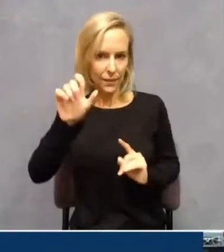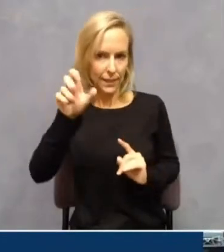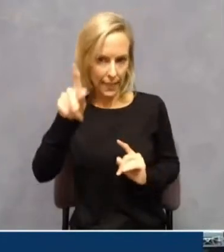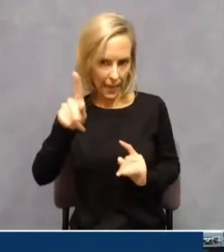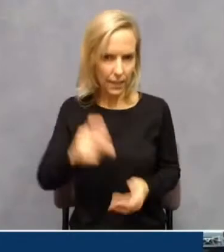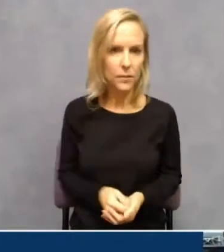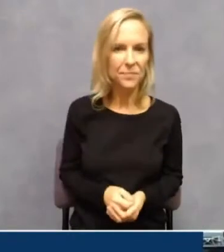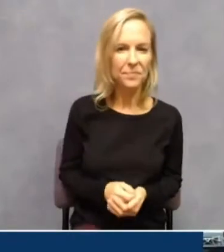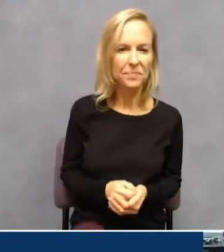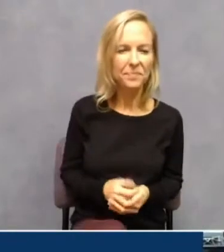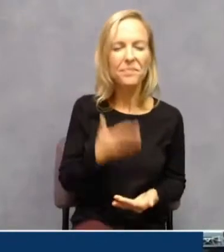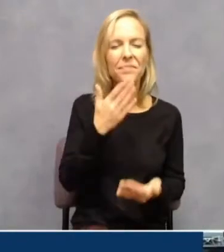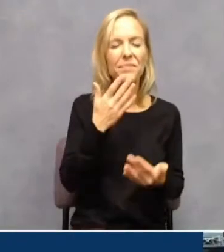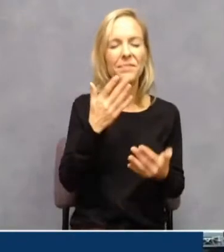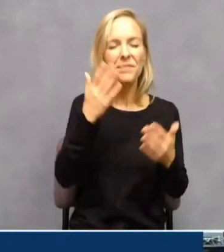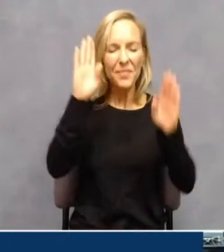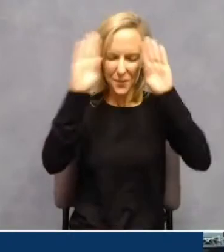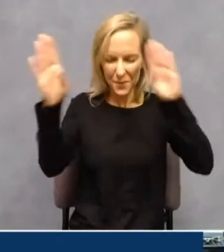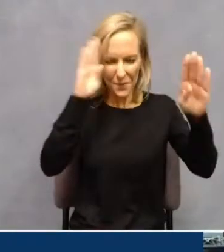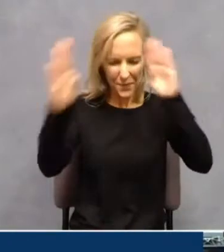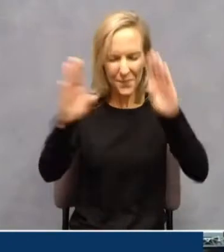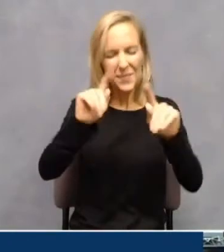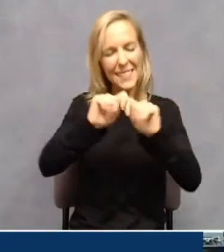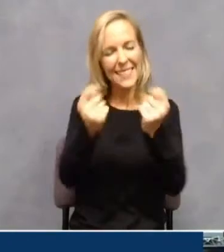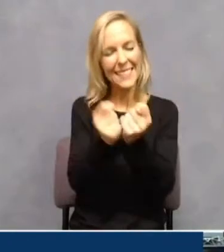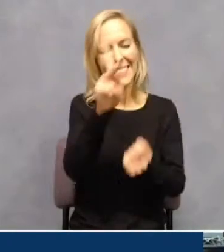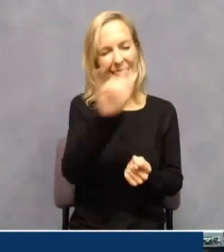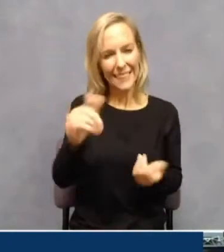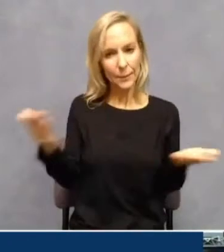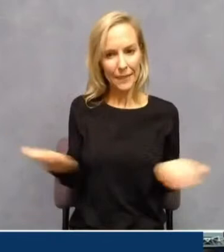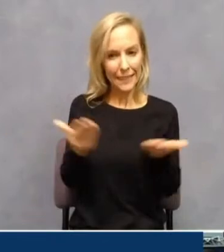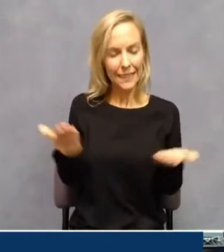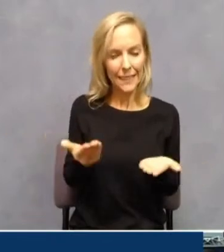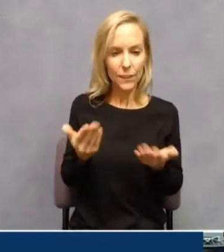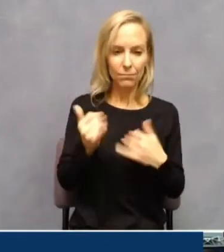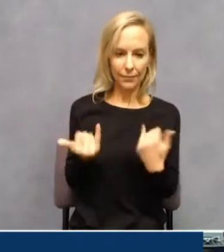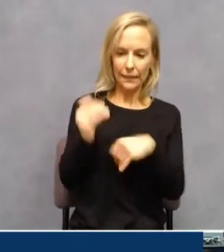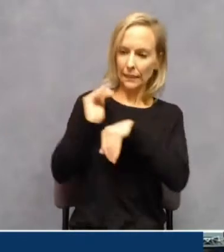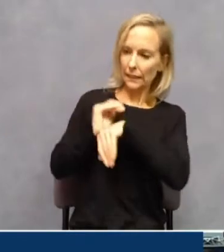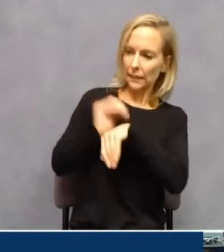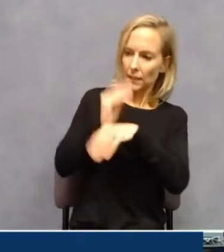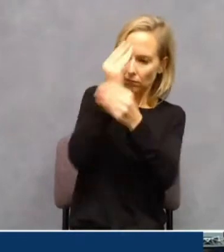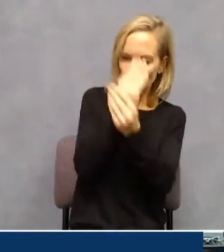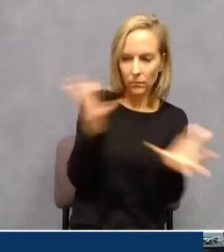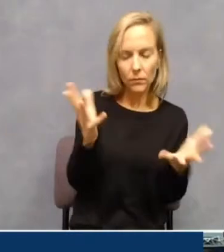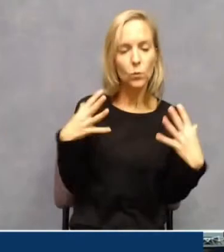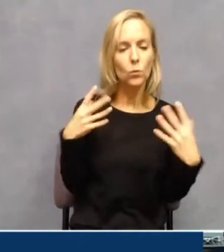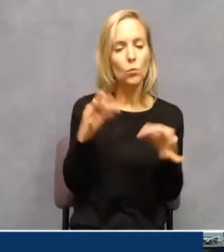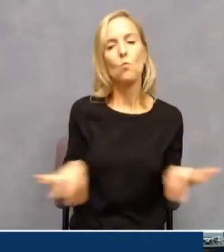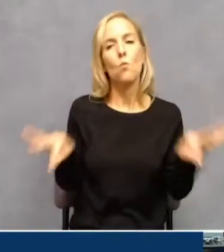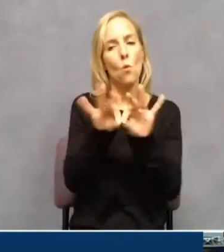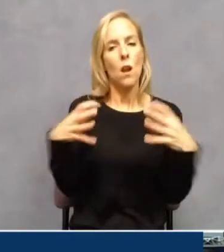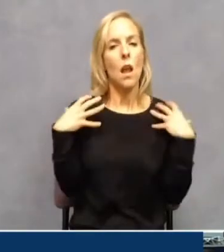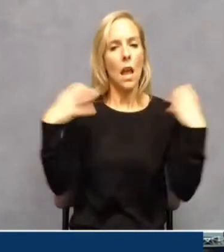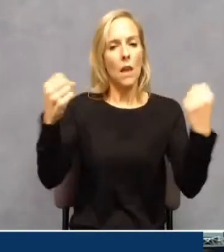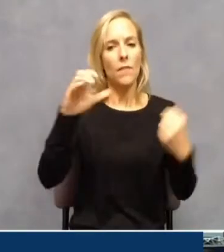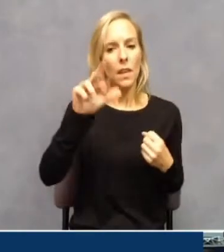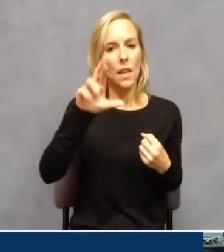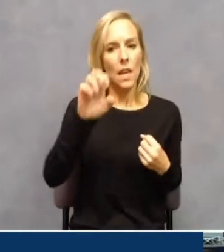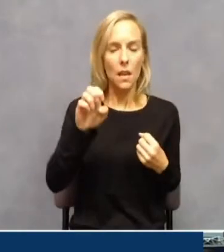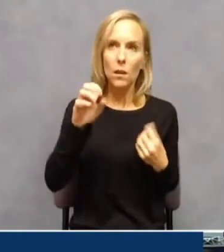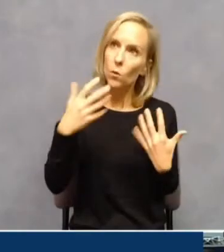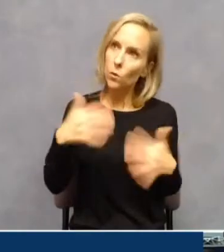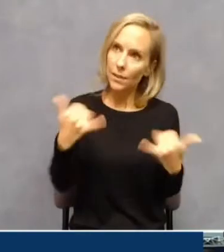Good evening, Team Kentucky. I am here tonight to talk to you about the importance of healthcare. Certainly during a worldwide health